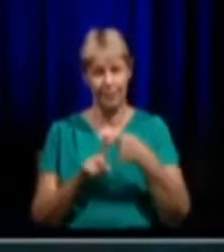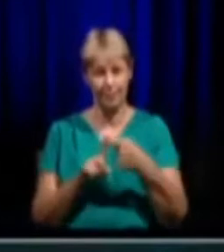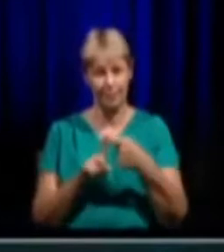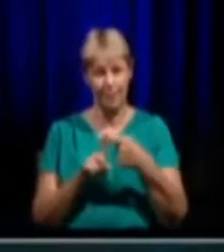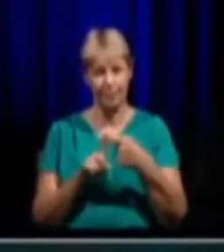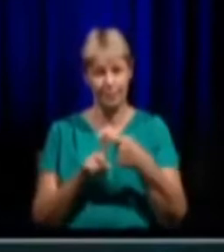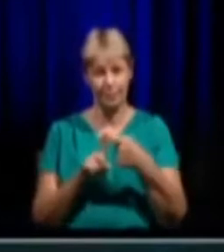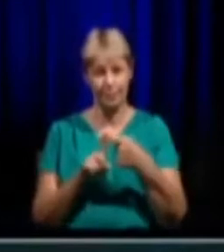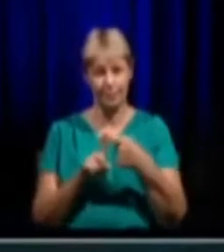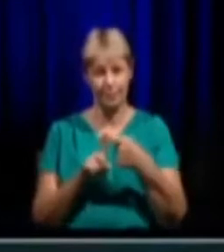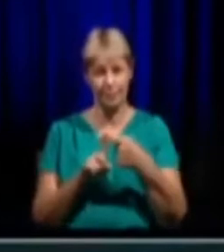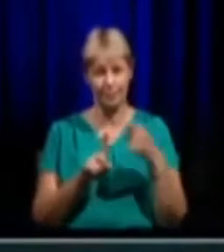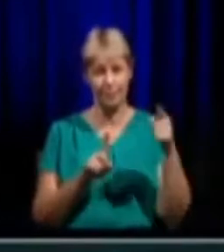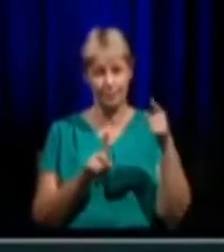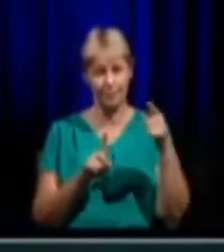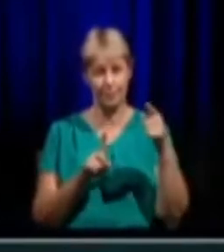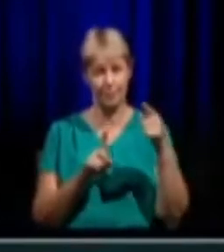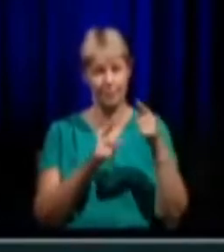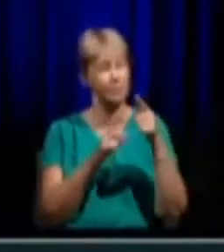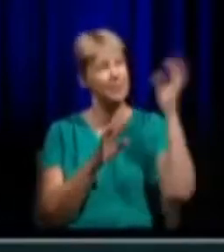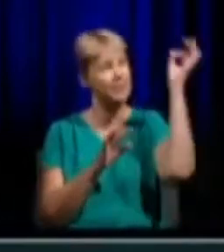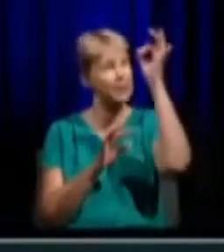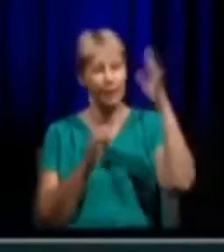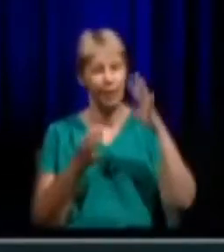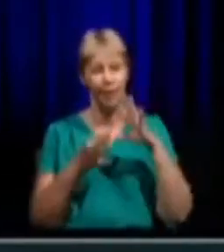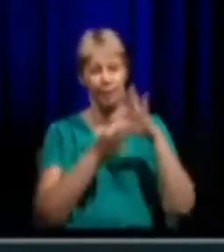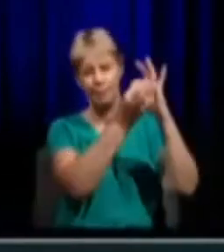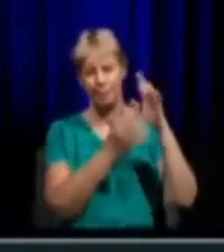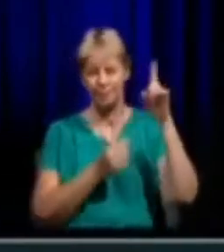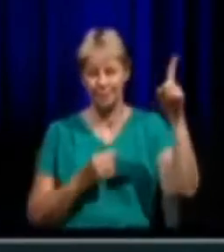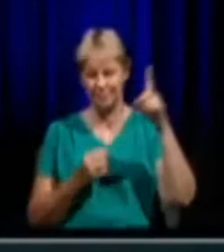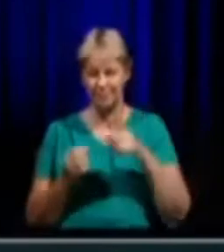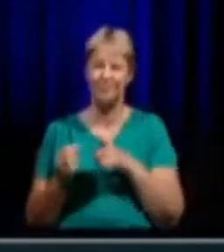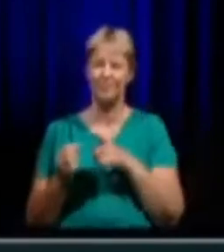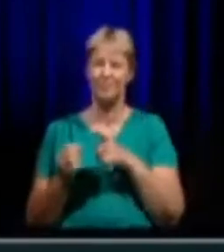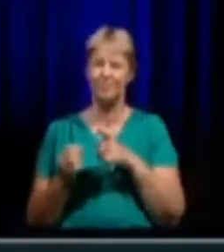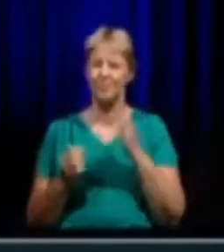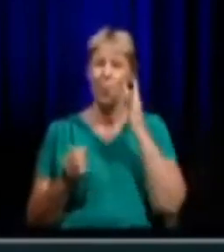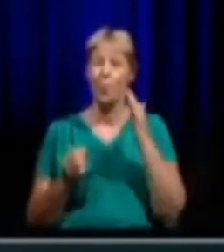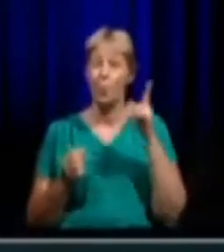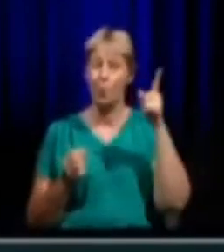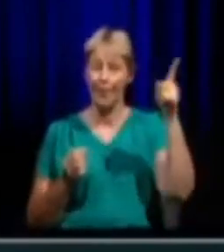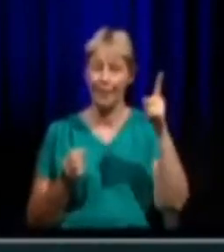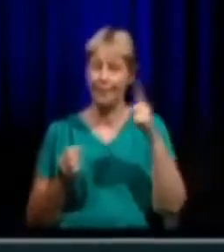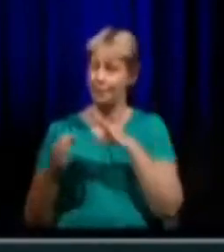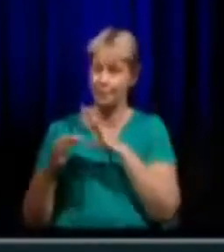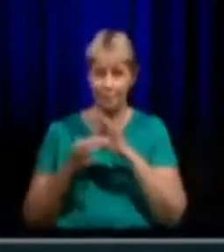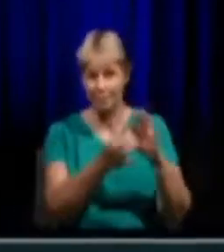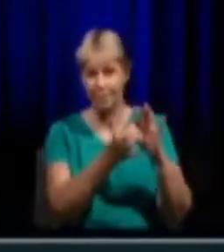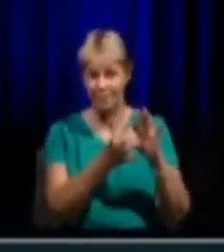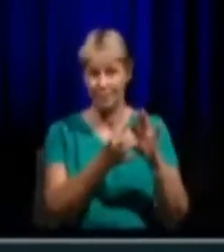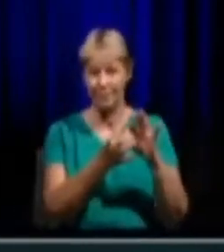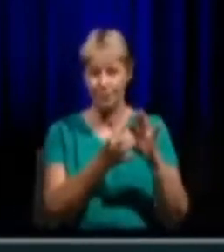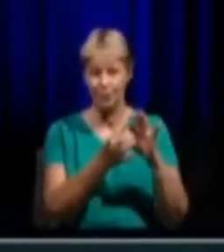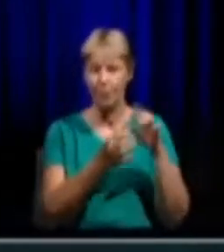a phone network thing. When it is I don't know a lot about it, but when it's connected to a network, then it comes into its